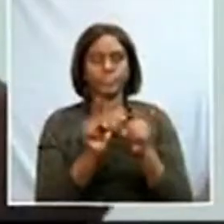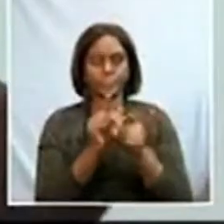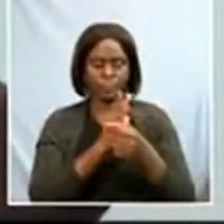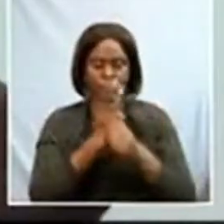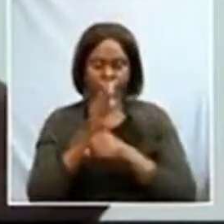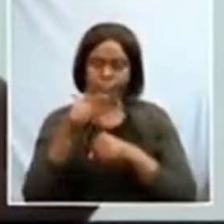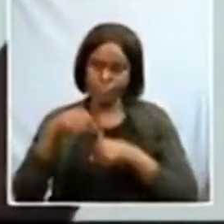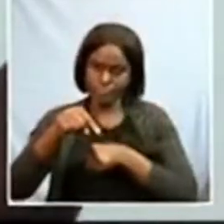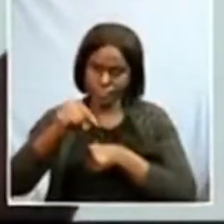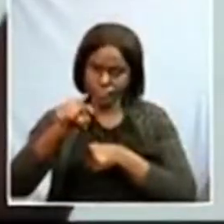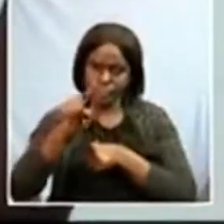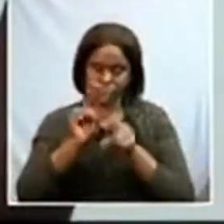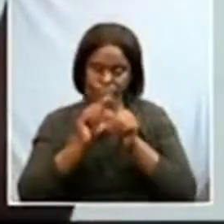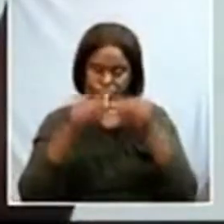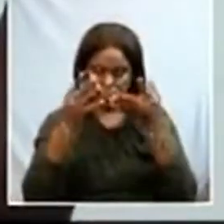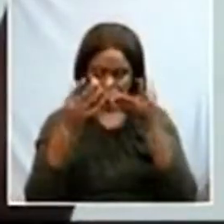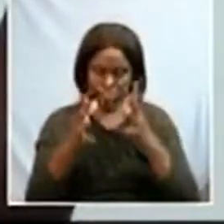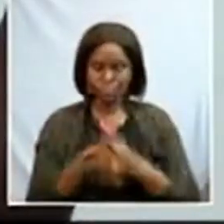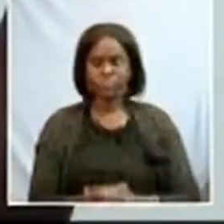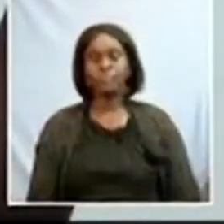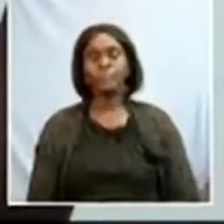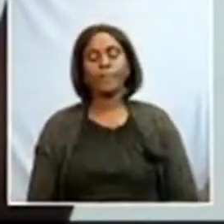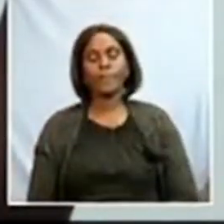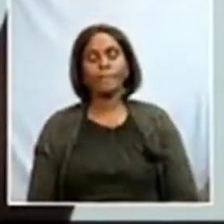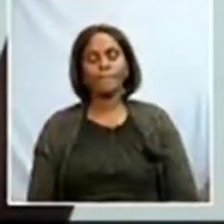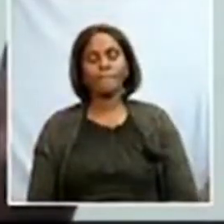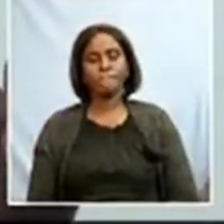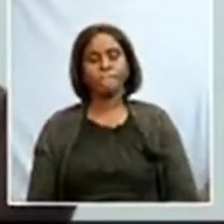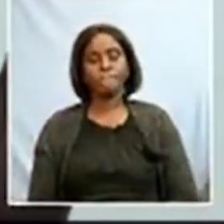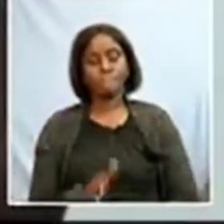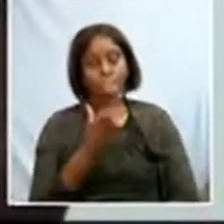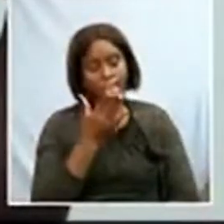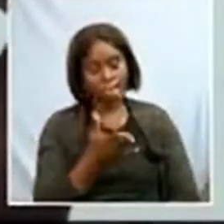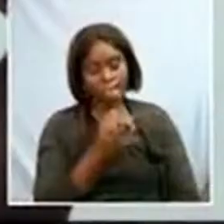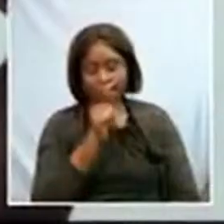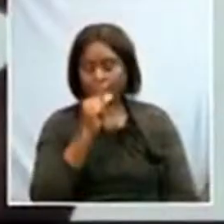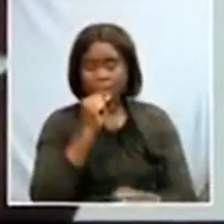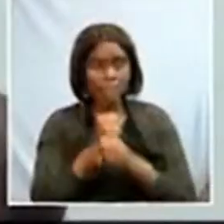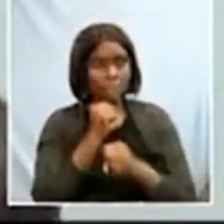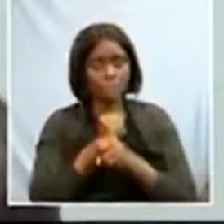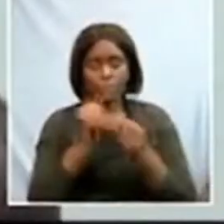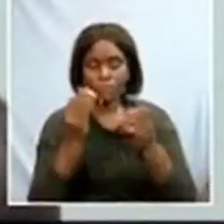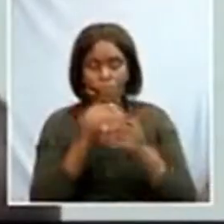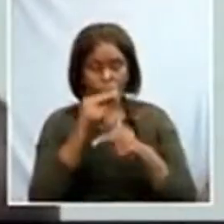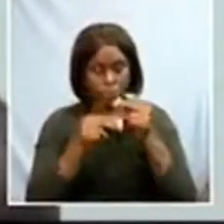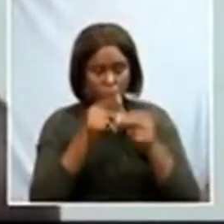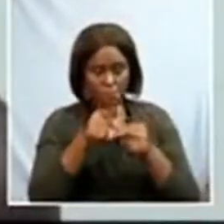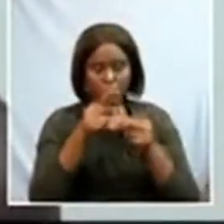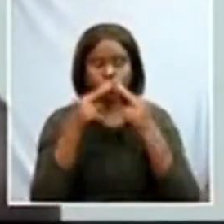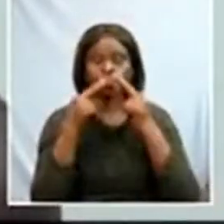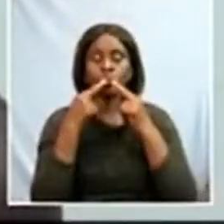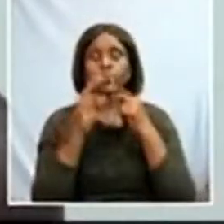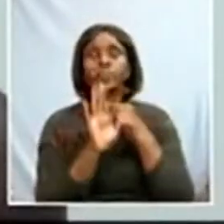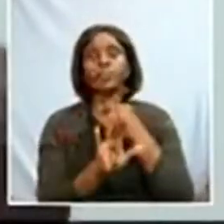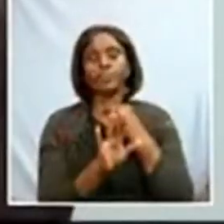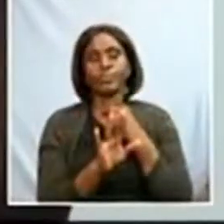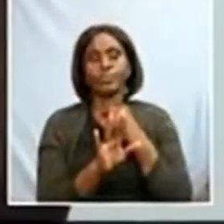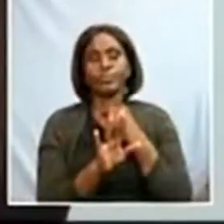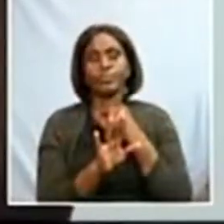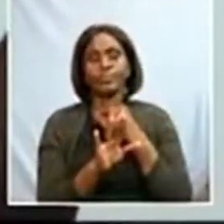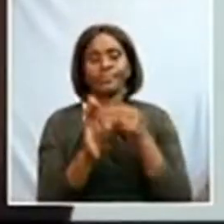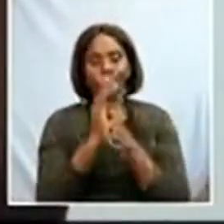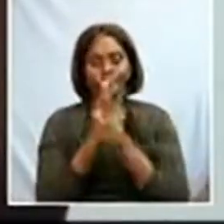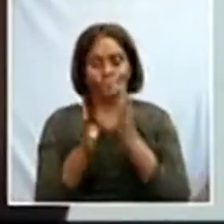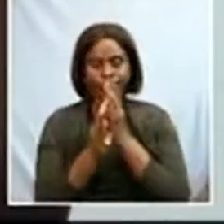a go-ahead is given. When this is not done, this is the result: